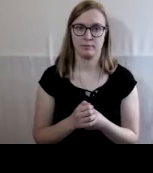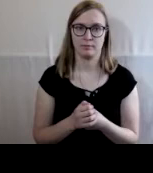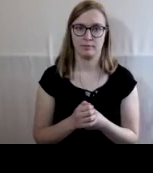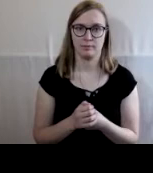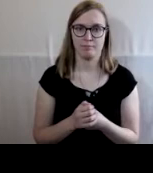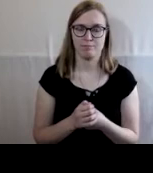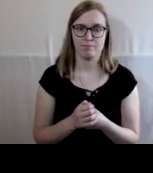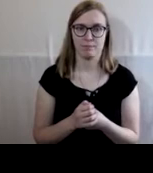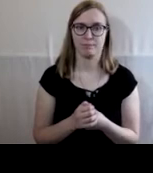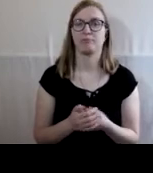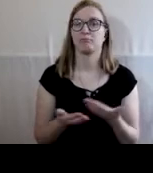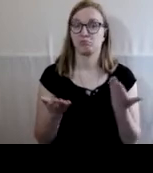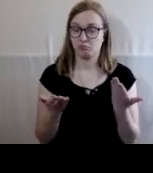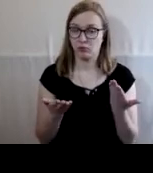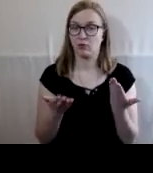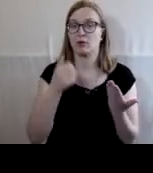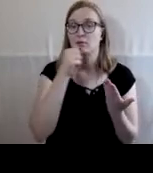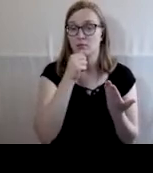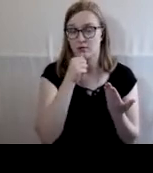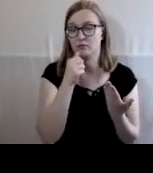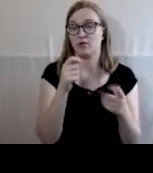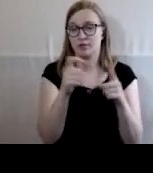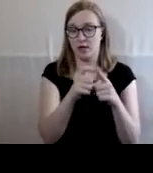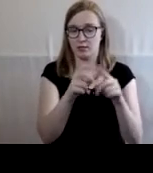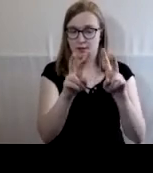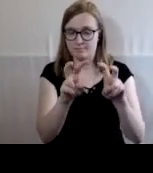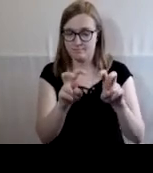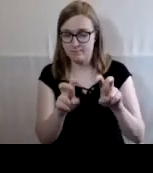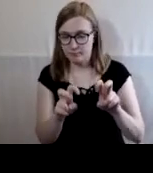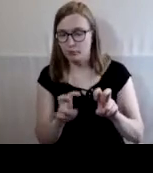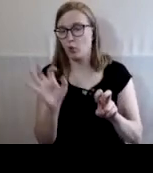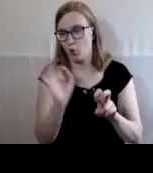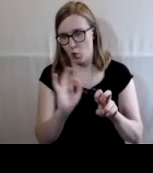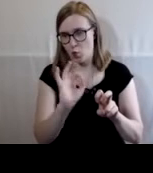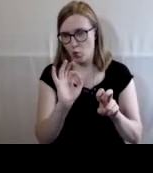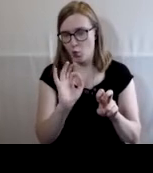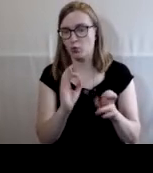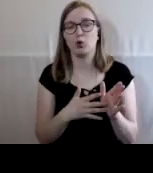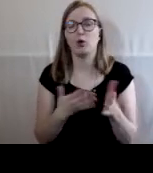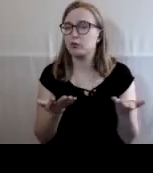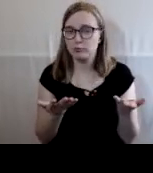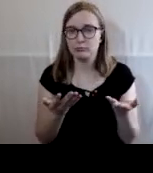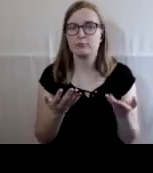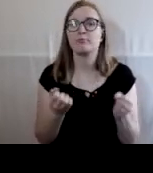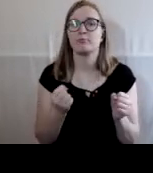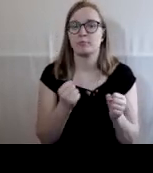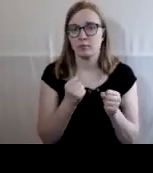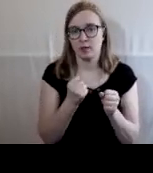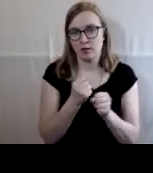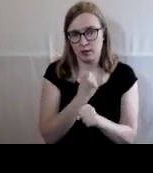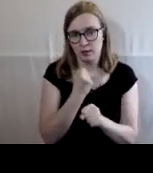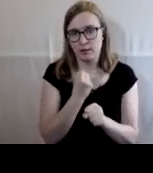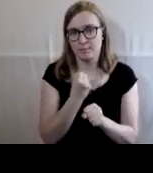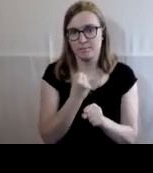Then part of the review, apart from doing the benchmarking, is for each of your course, what does